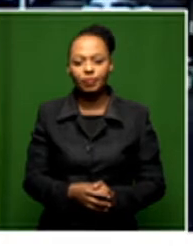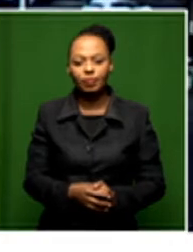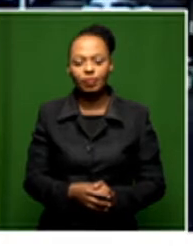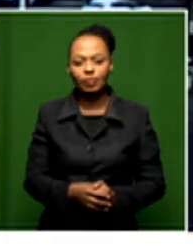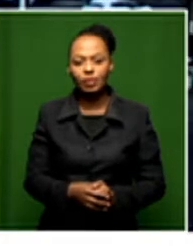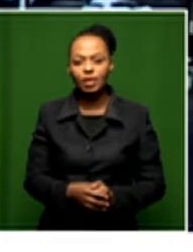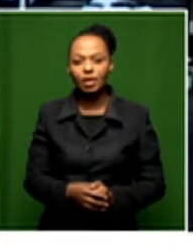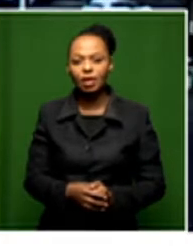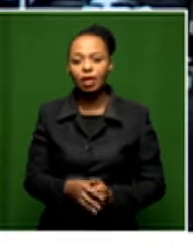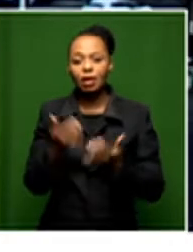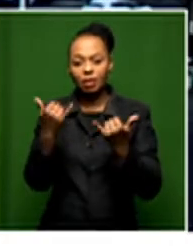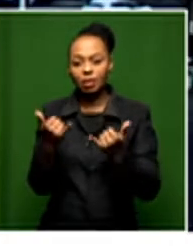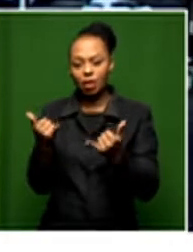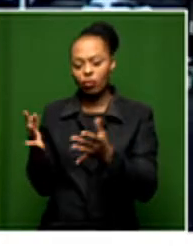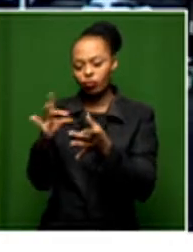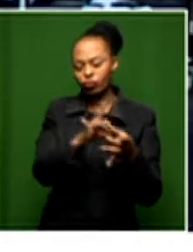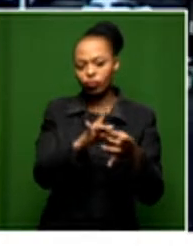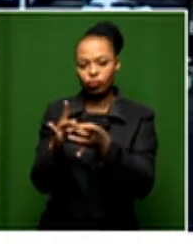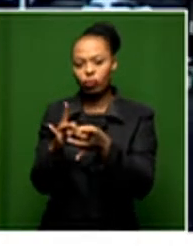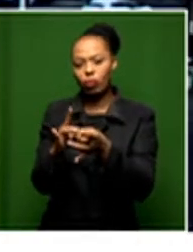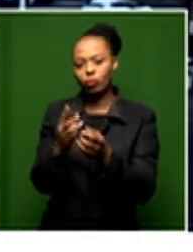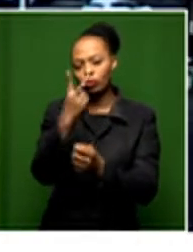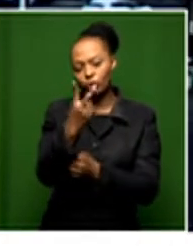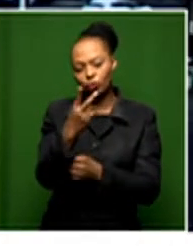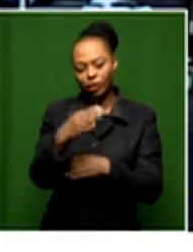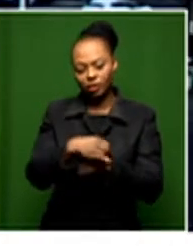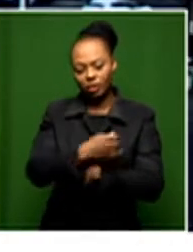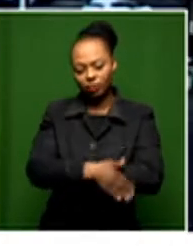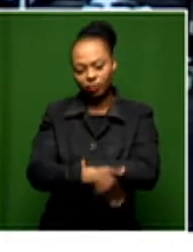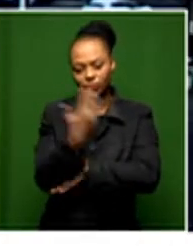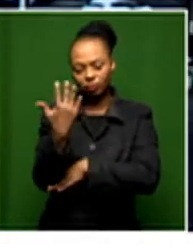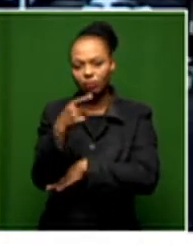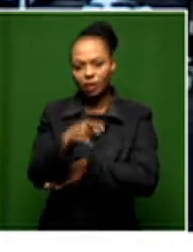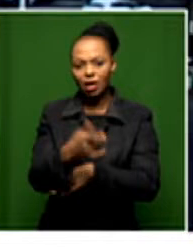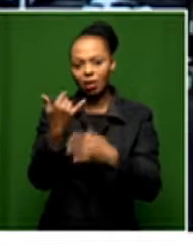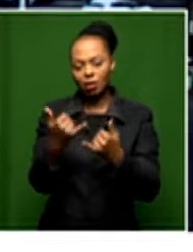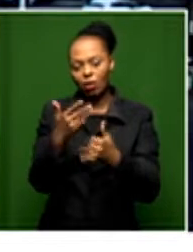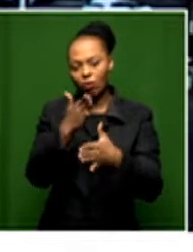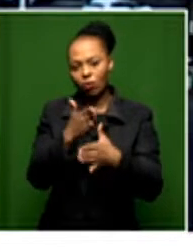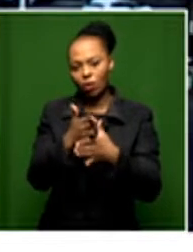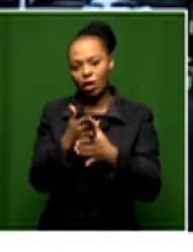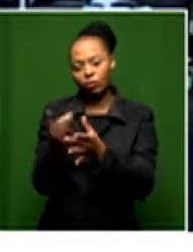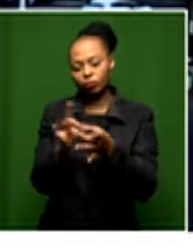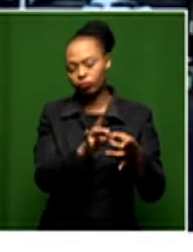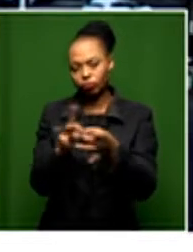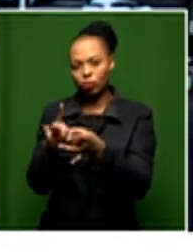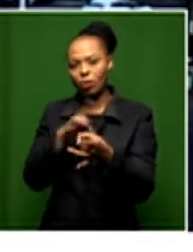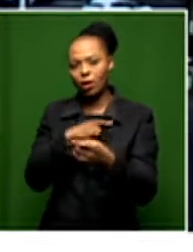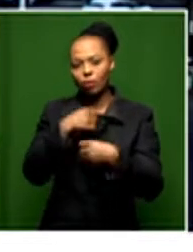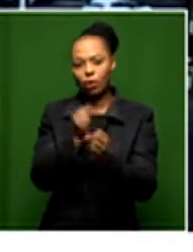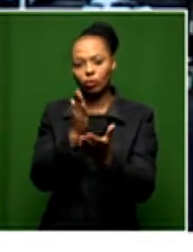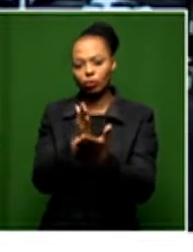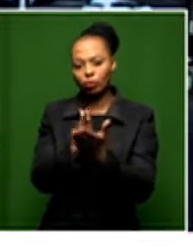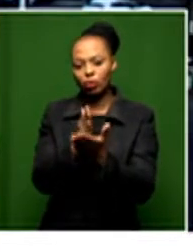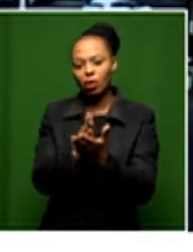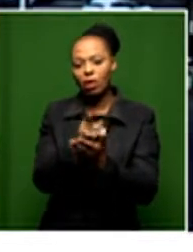The joint effort led by the two BRICS countries calls on WTO members to work together to ensure that intellectual property